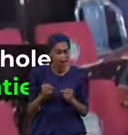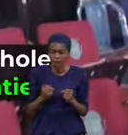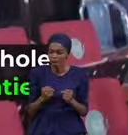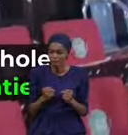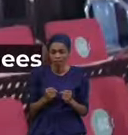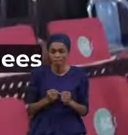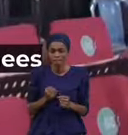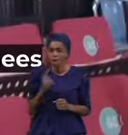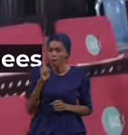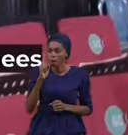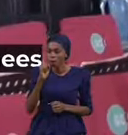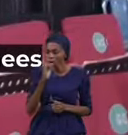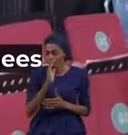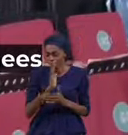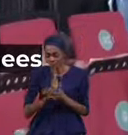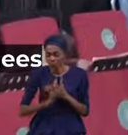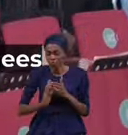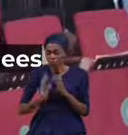make you whole